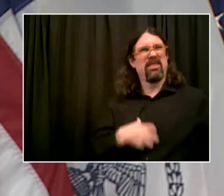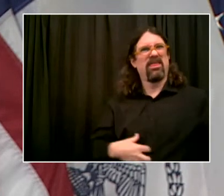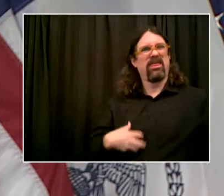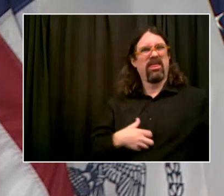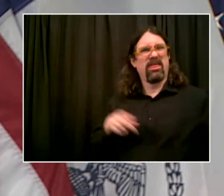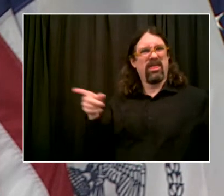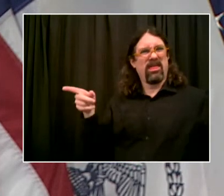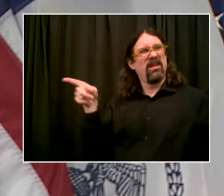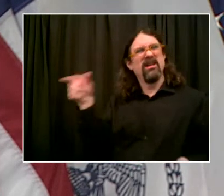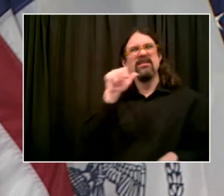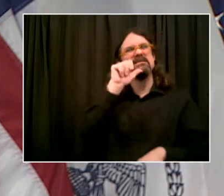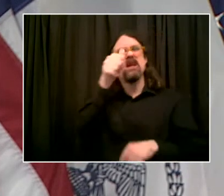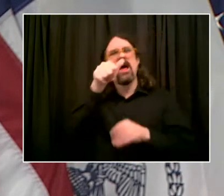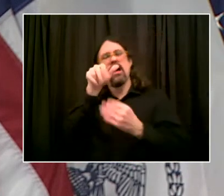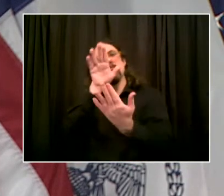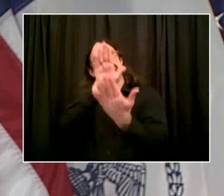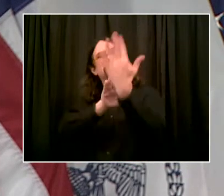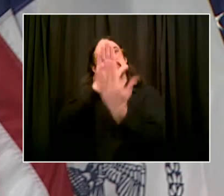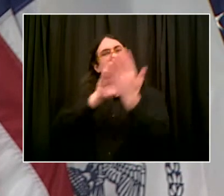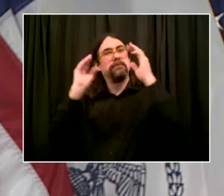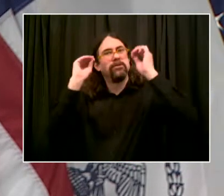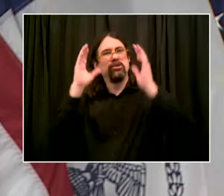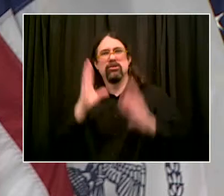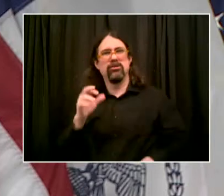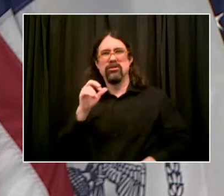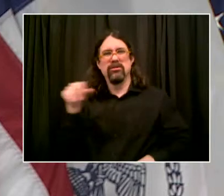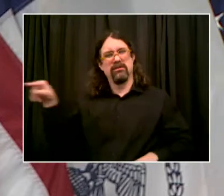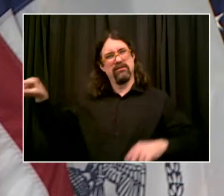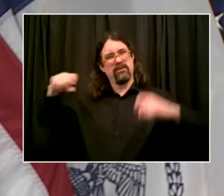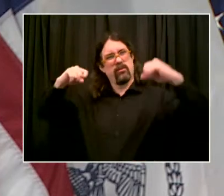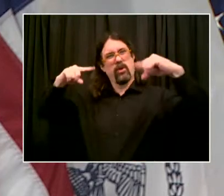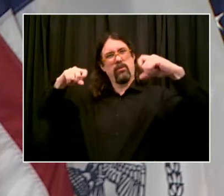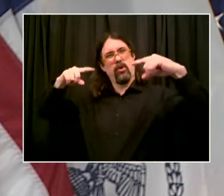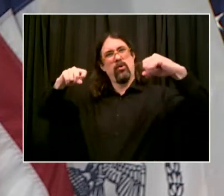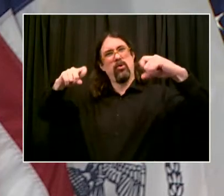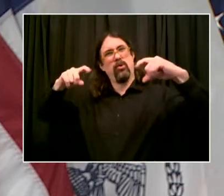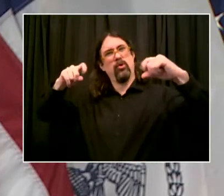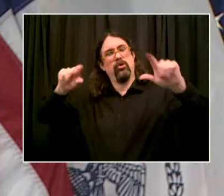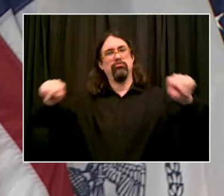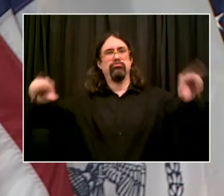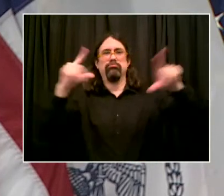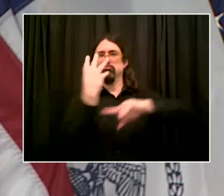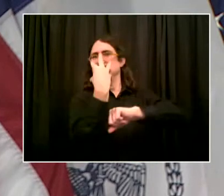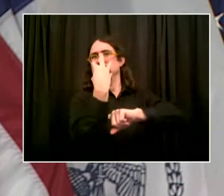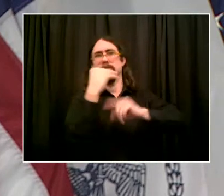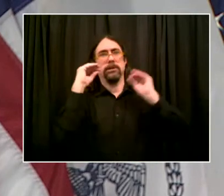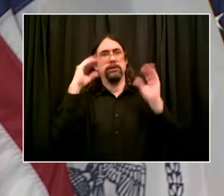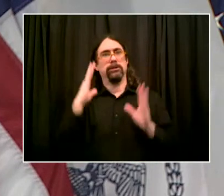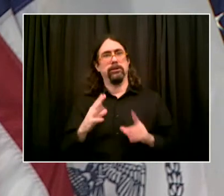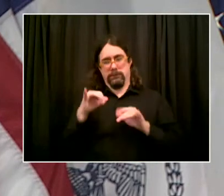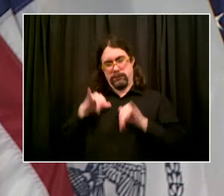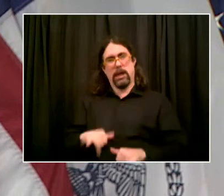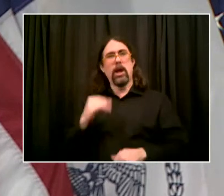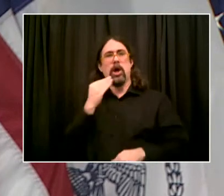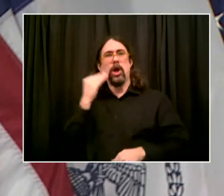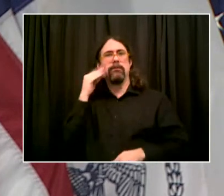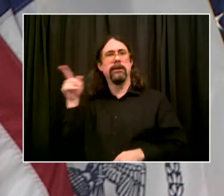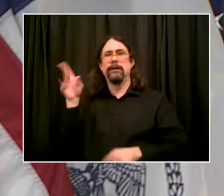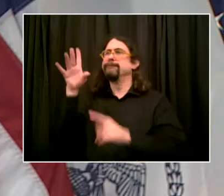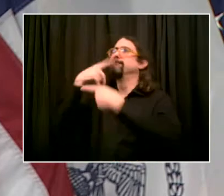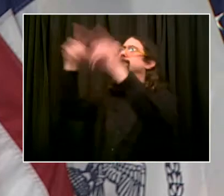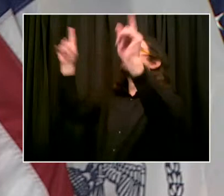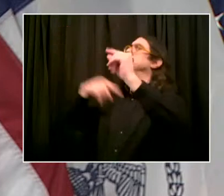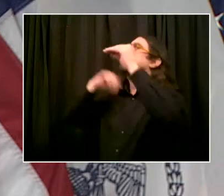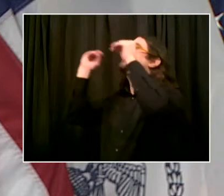this person get through if they're not an educator in a school, which is what that 1B is? How do you think there needs to be, I guess, a better